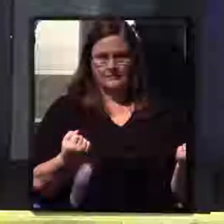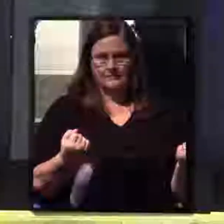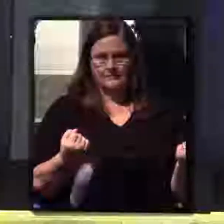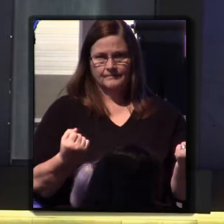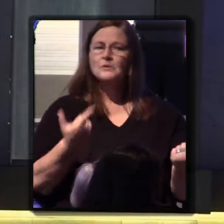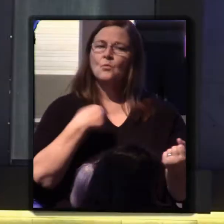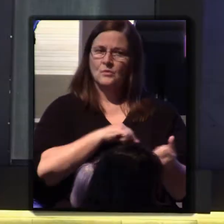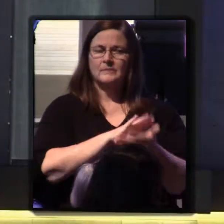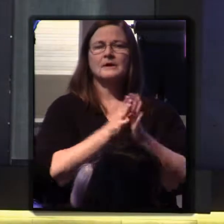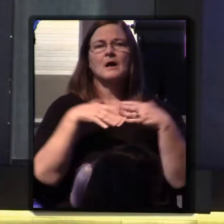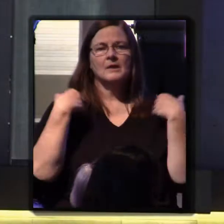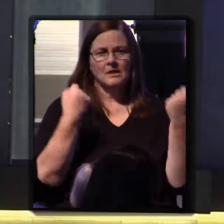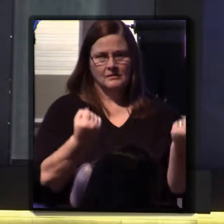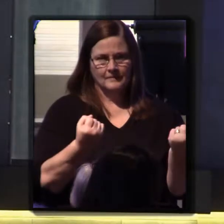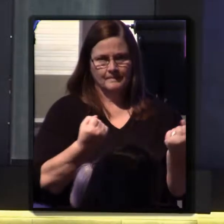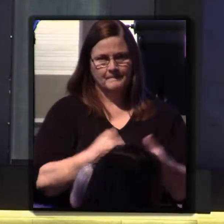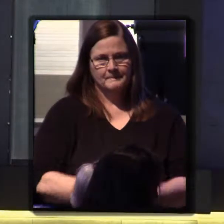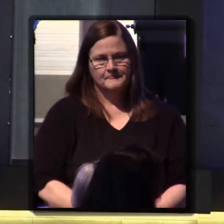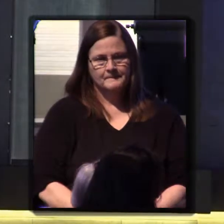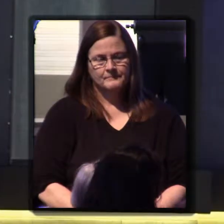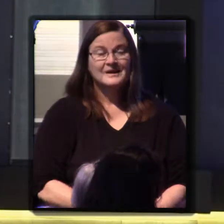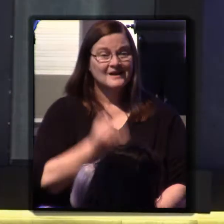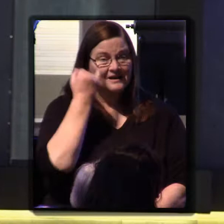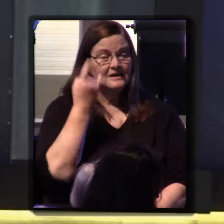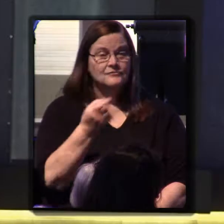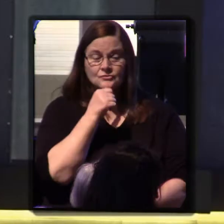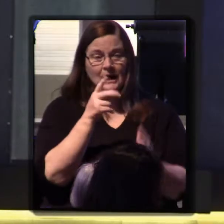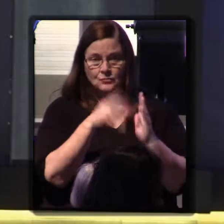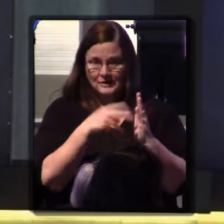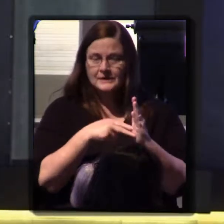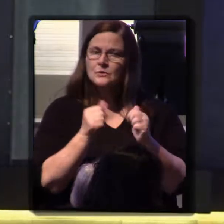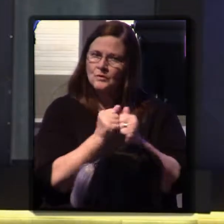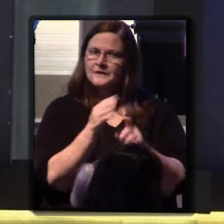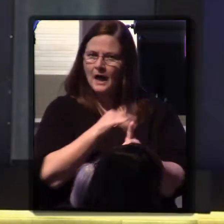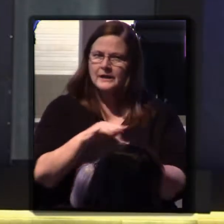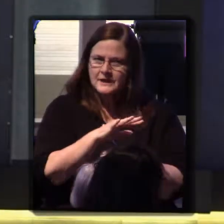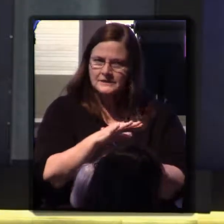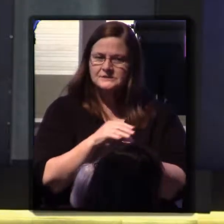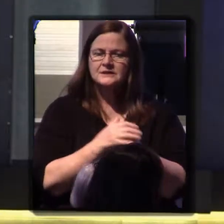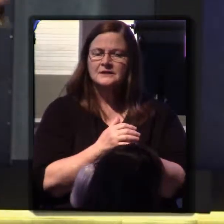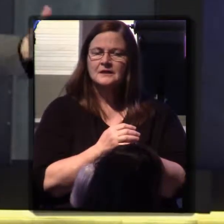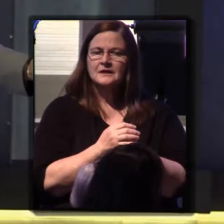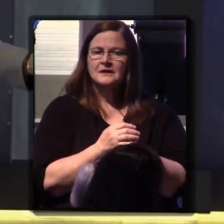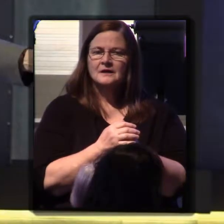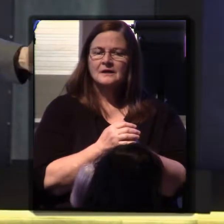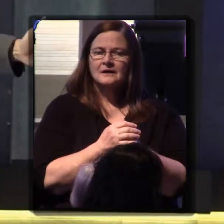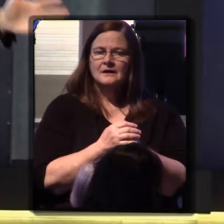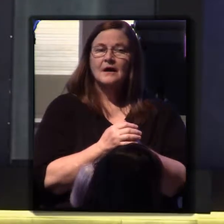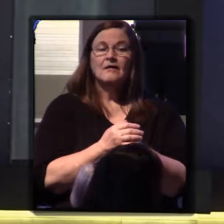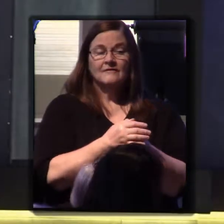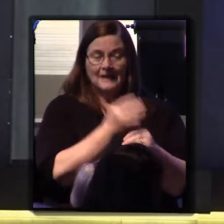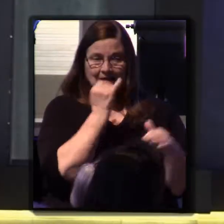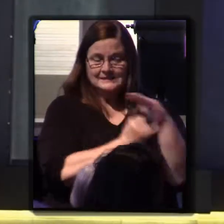are healed. We are healed. Now, if you're not reading this in the